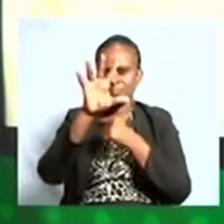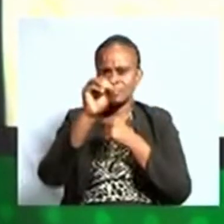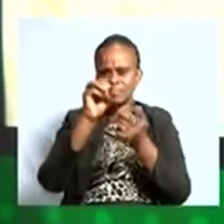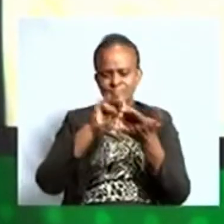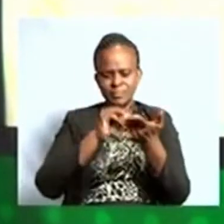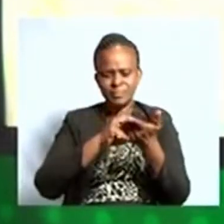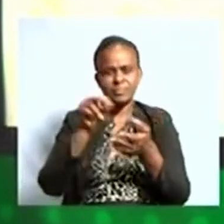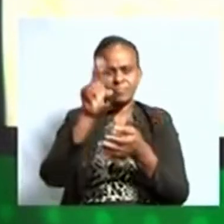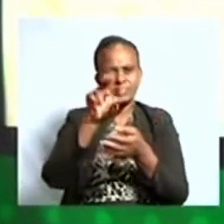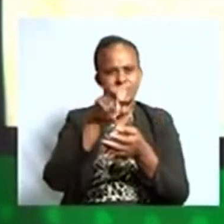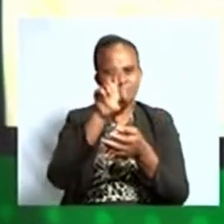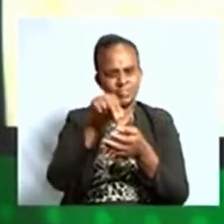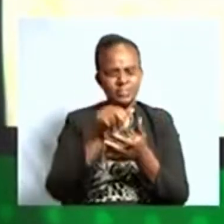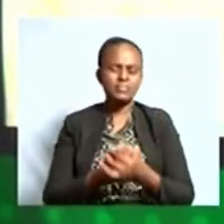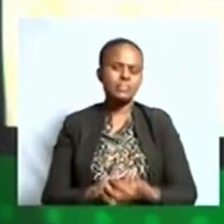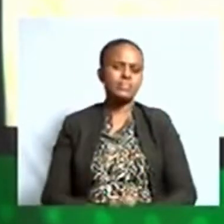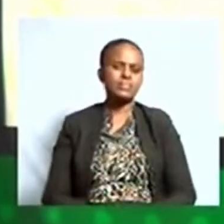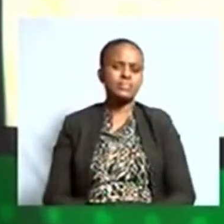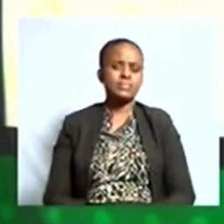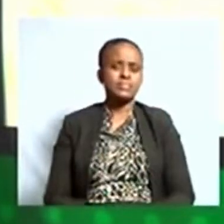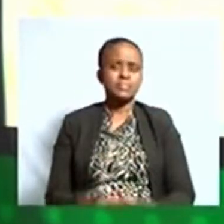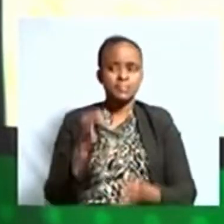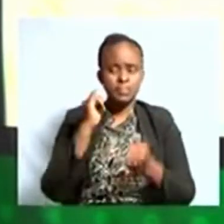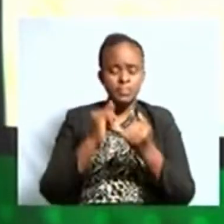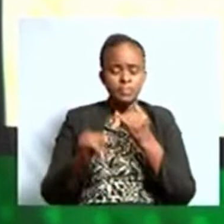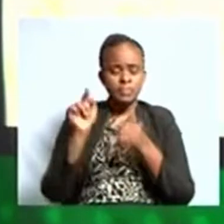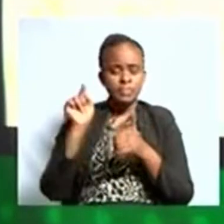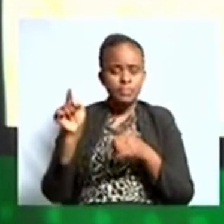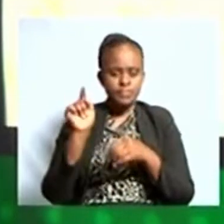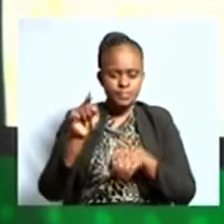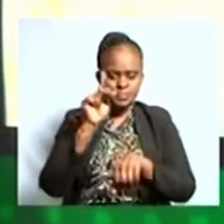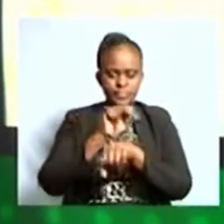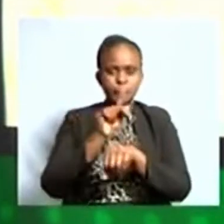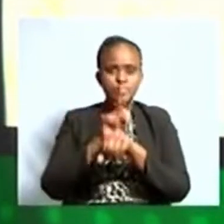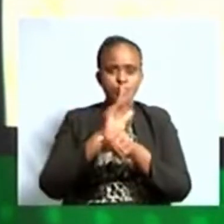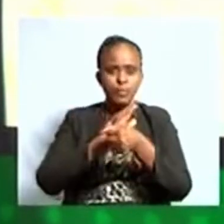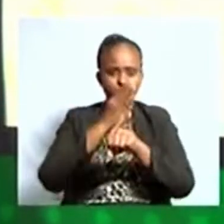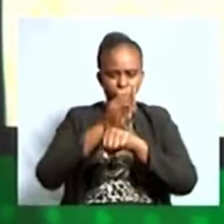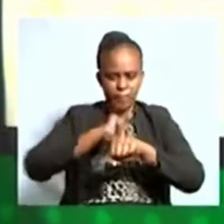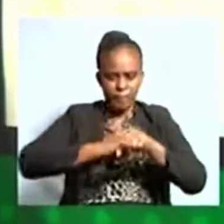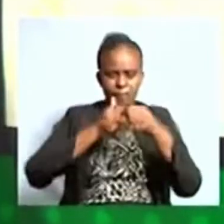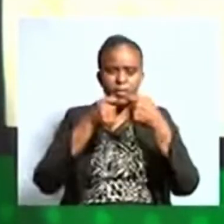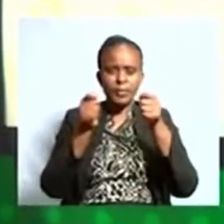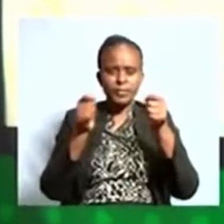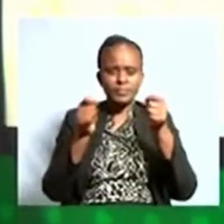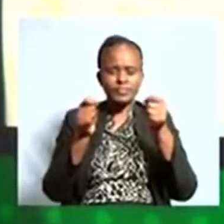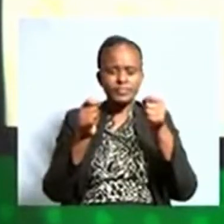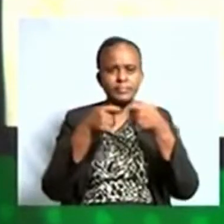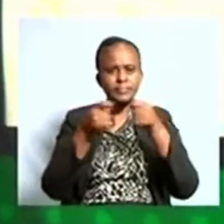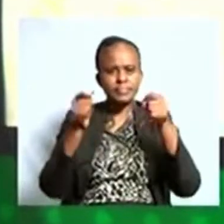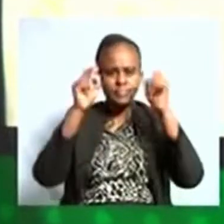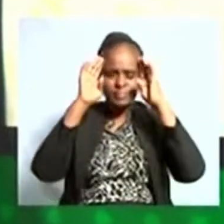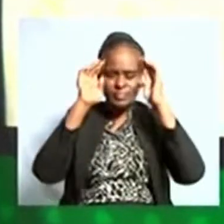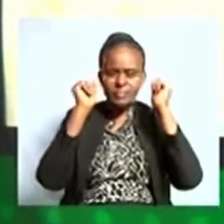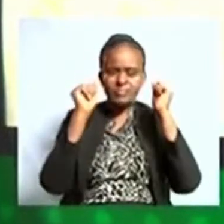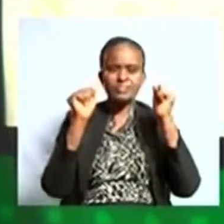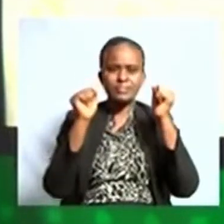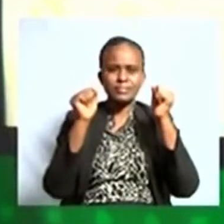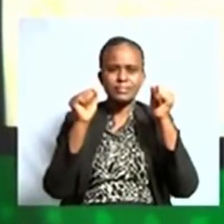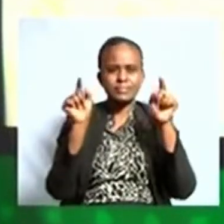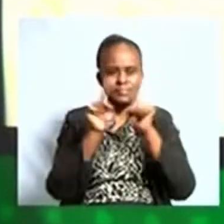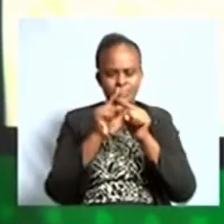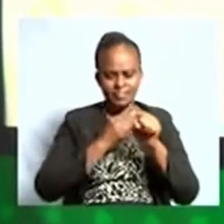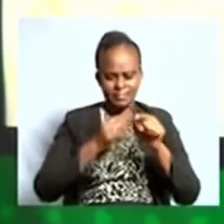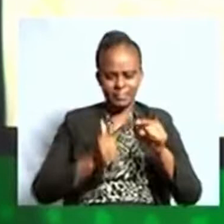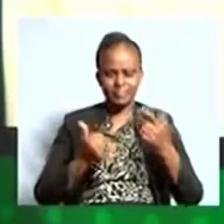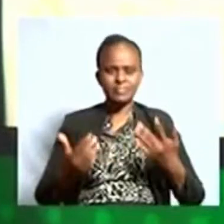million to finish that project. And when we commissioned it, and it was commissioned by His Excellency the President, I'm very